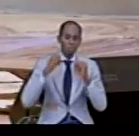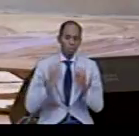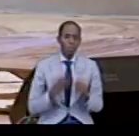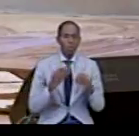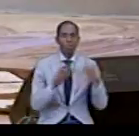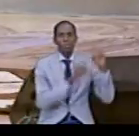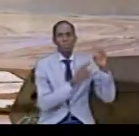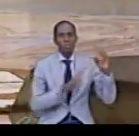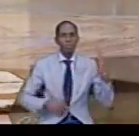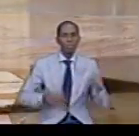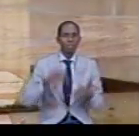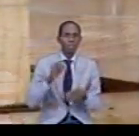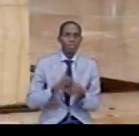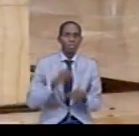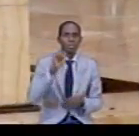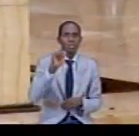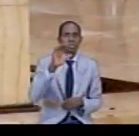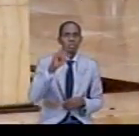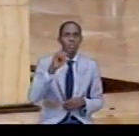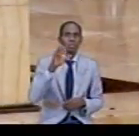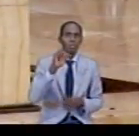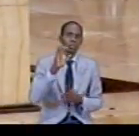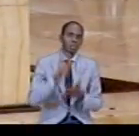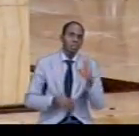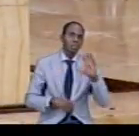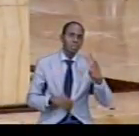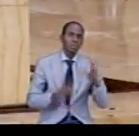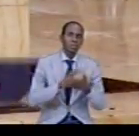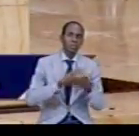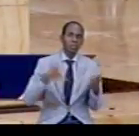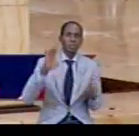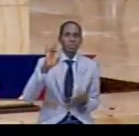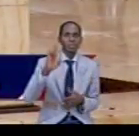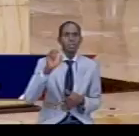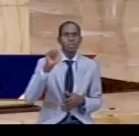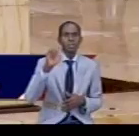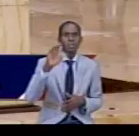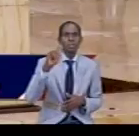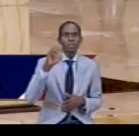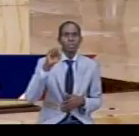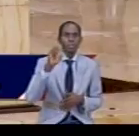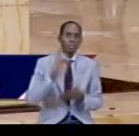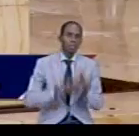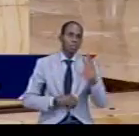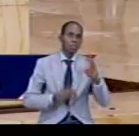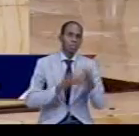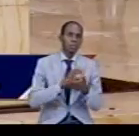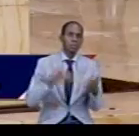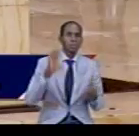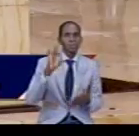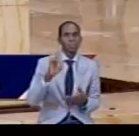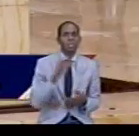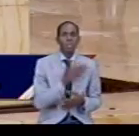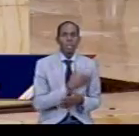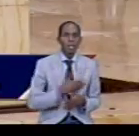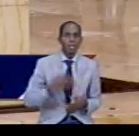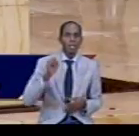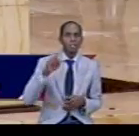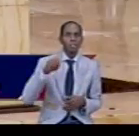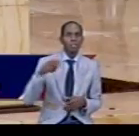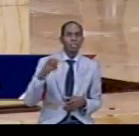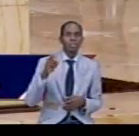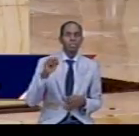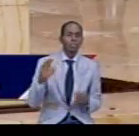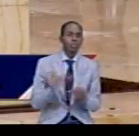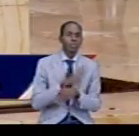the Lord I ask chapter 6 verse age and Stephen Full of faith and power